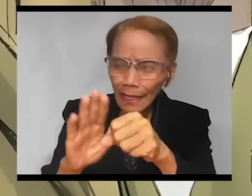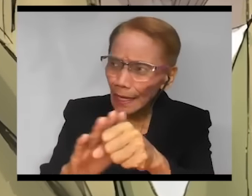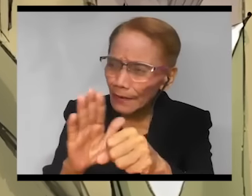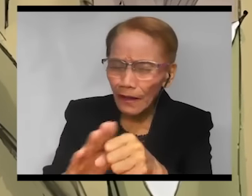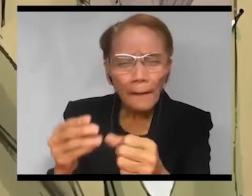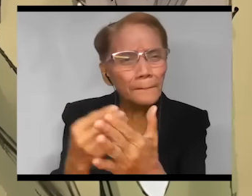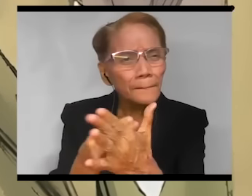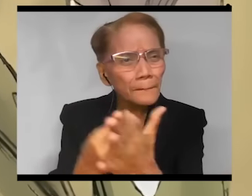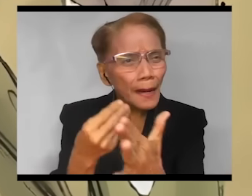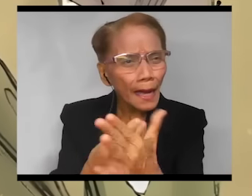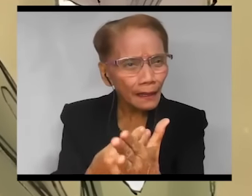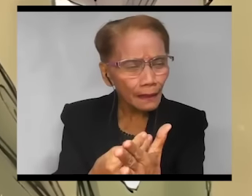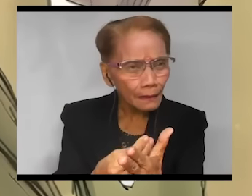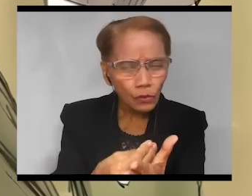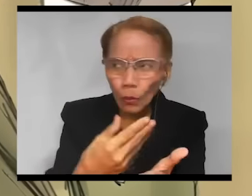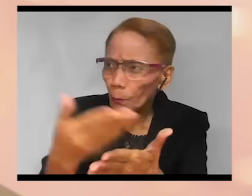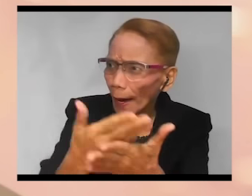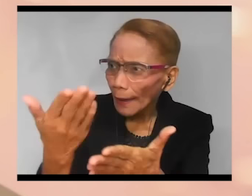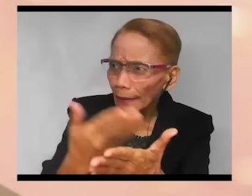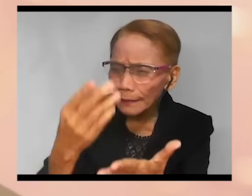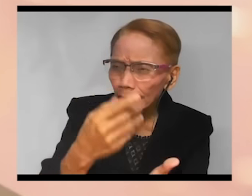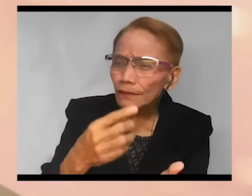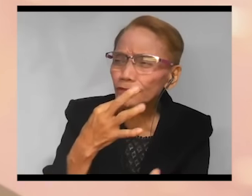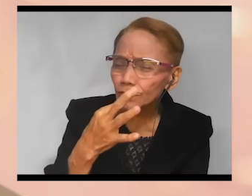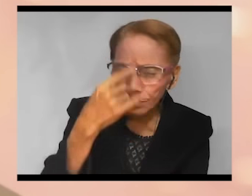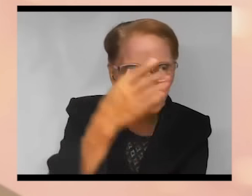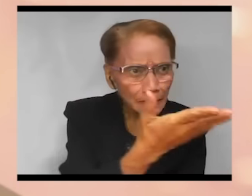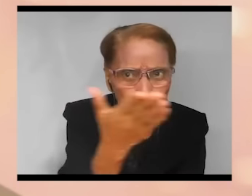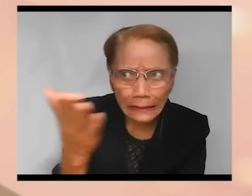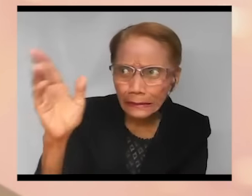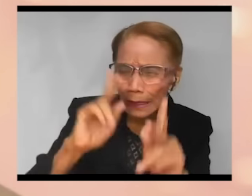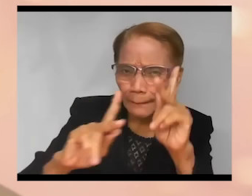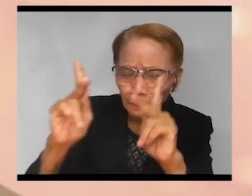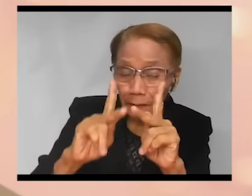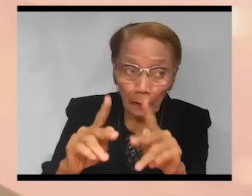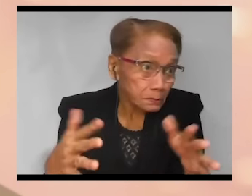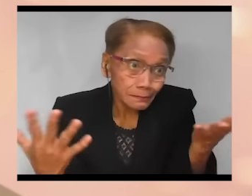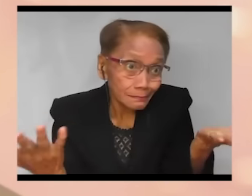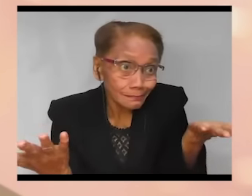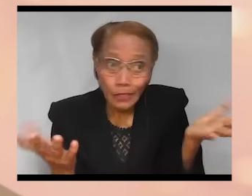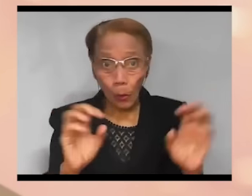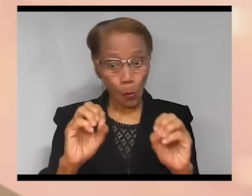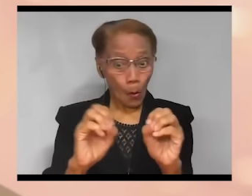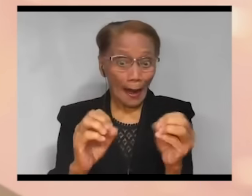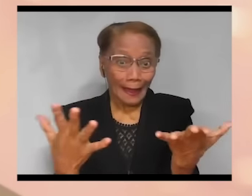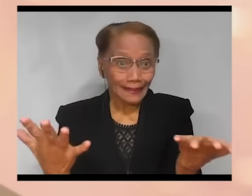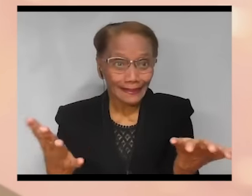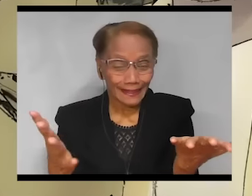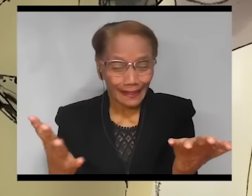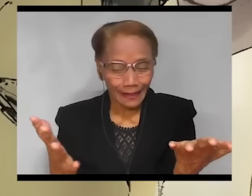for 5,000 people. And we don't have that. We don't have